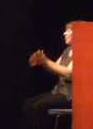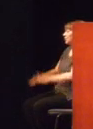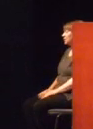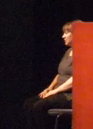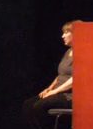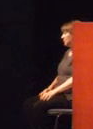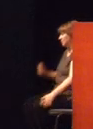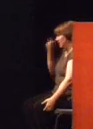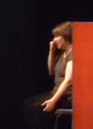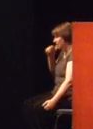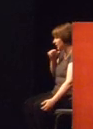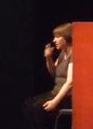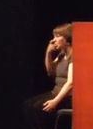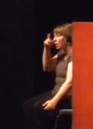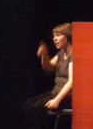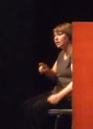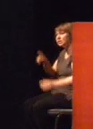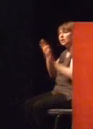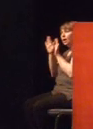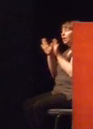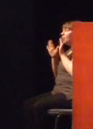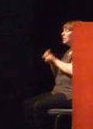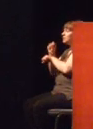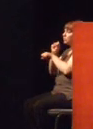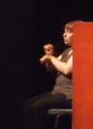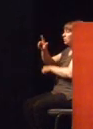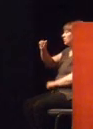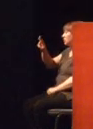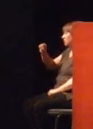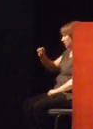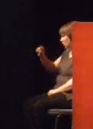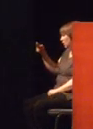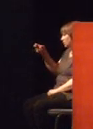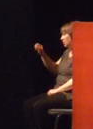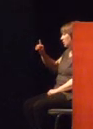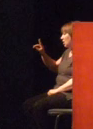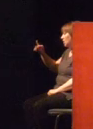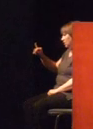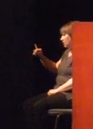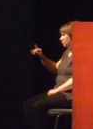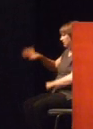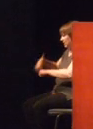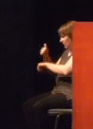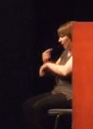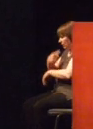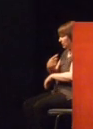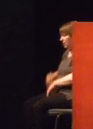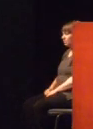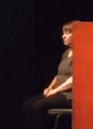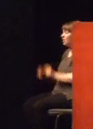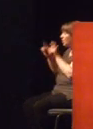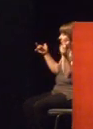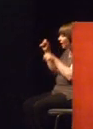remiss if I didn't again recognize the great work that Lara and Heidi have done in helping all of us get organized. So the